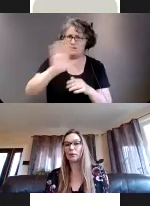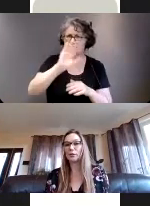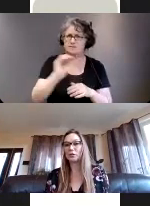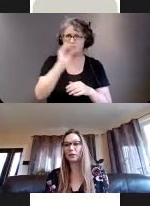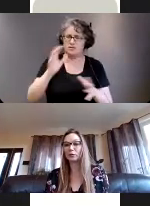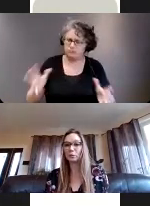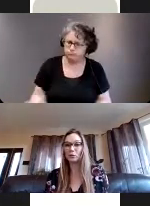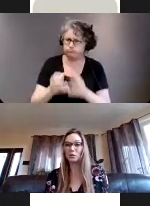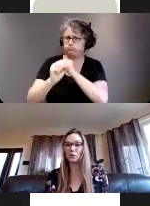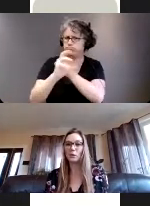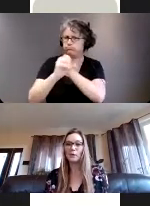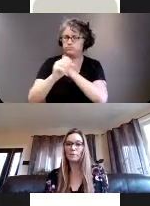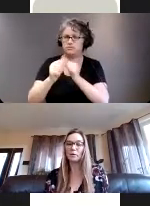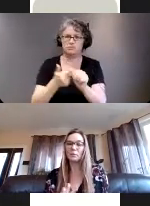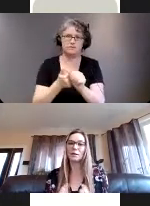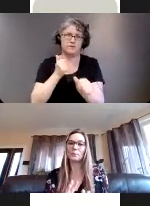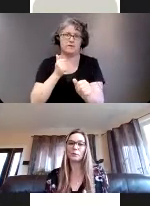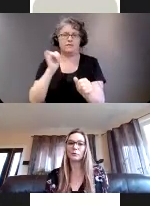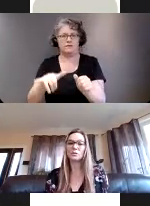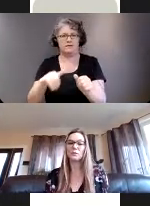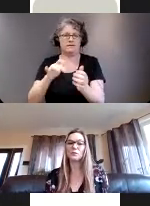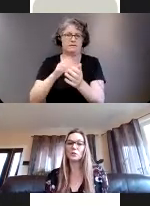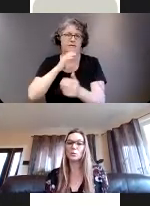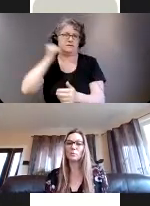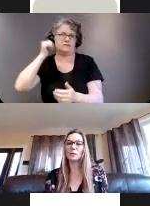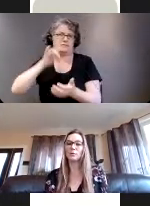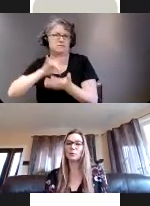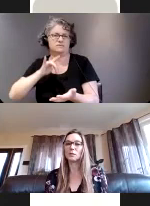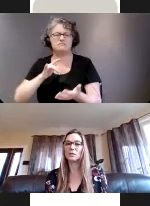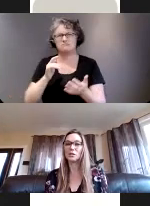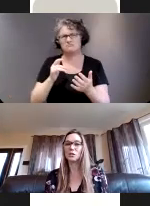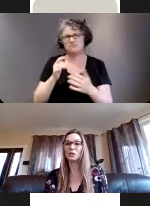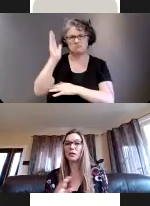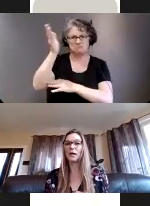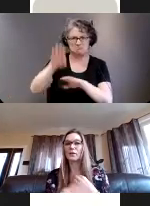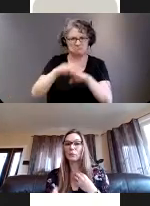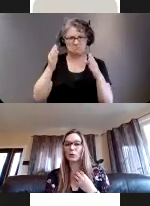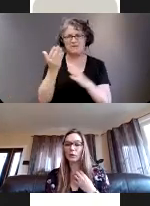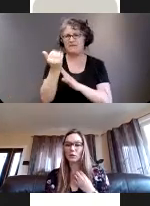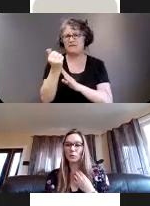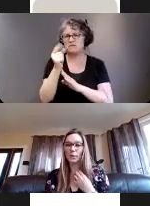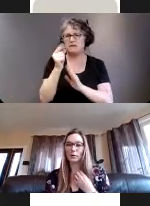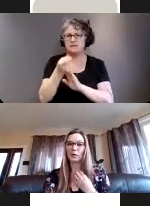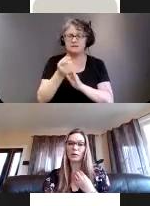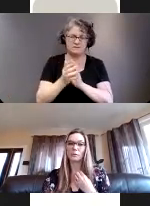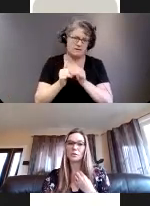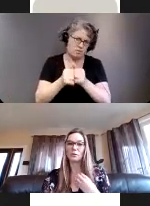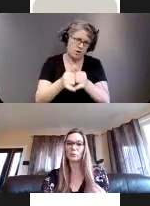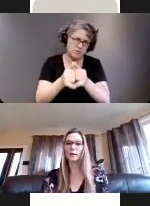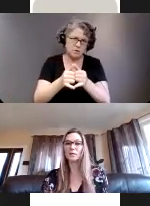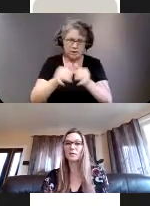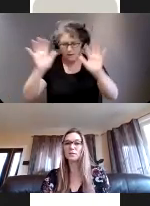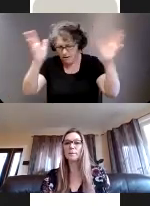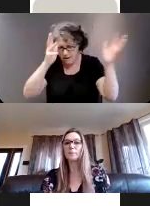and prevention of elder abuse. So that'll be about the first 15-20 minutes of our presentation, and then we'll go into the webinar on